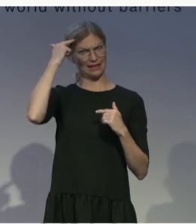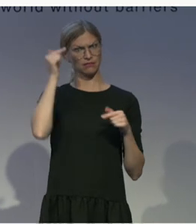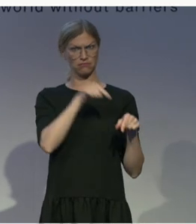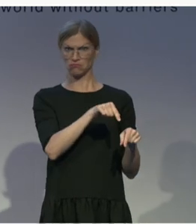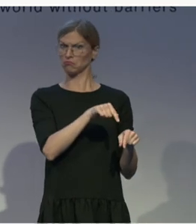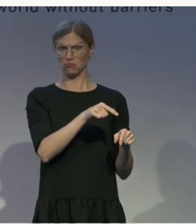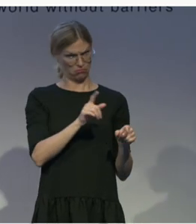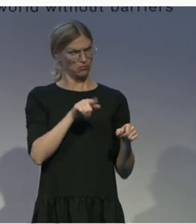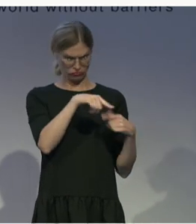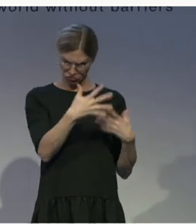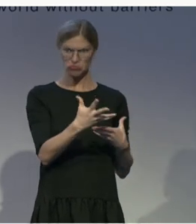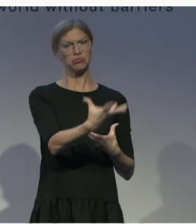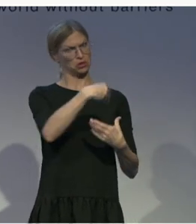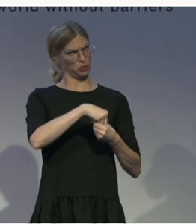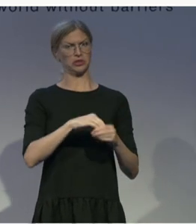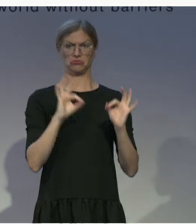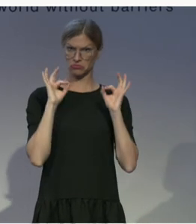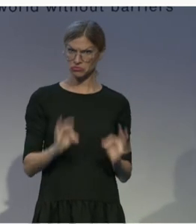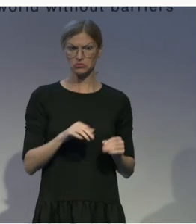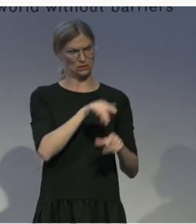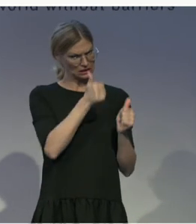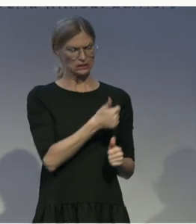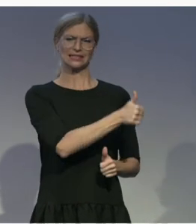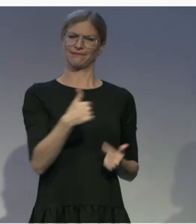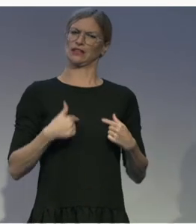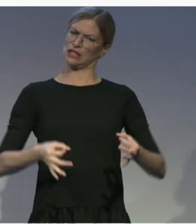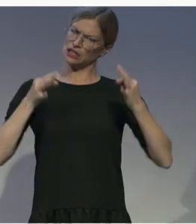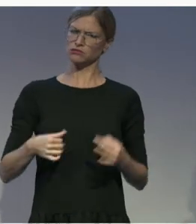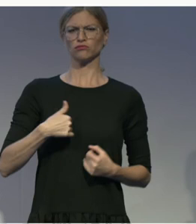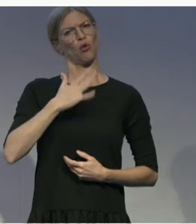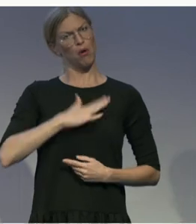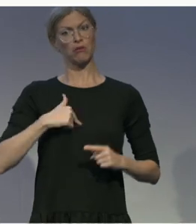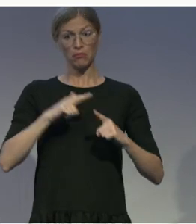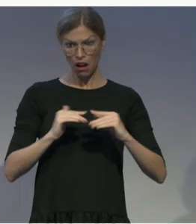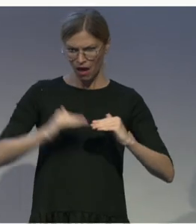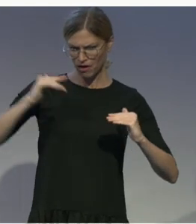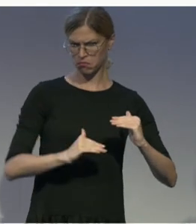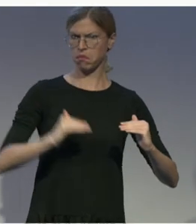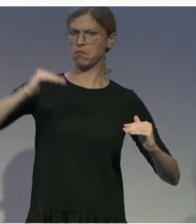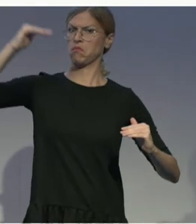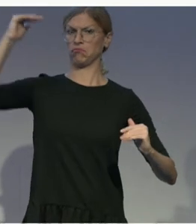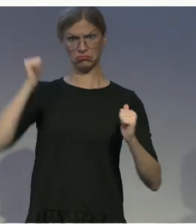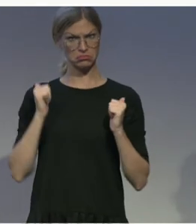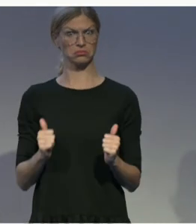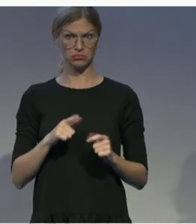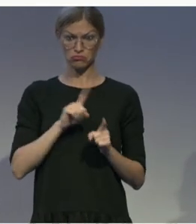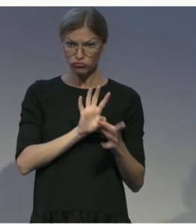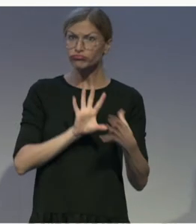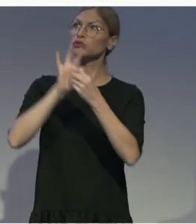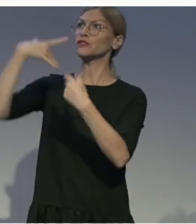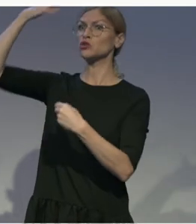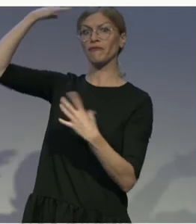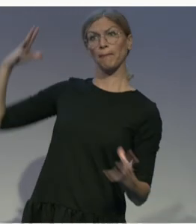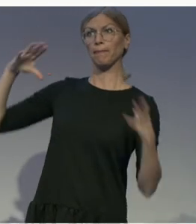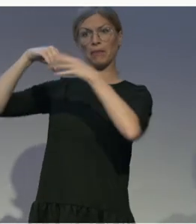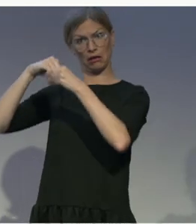everything, in every decision-making on all levels of governance. And what I heard as a summary is